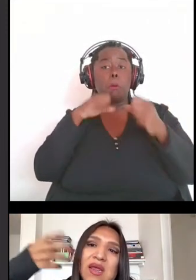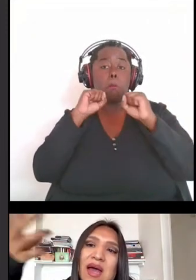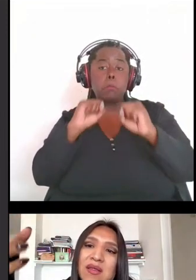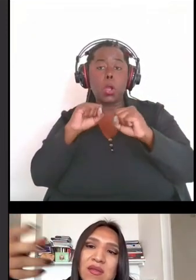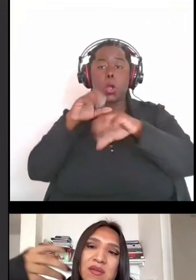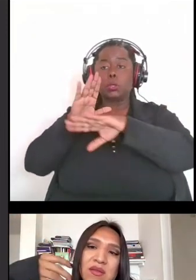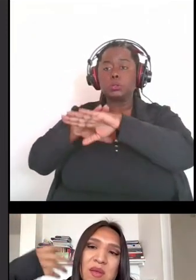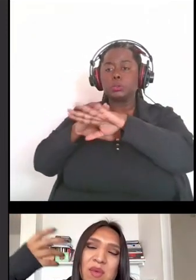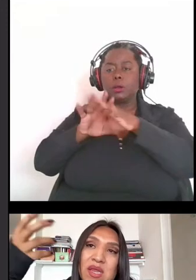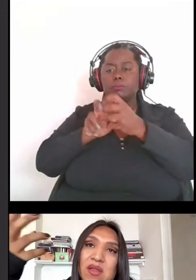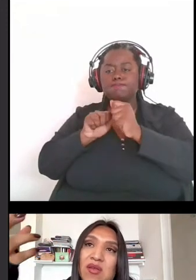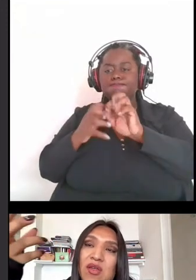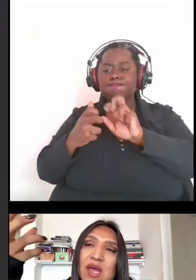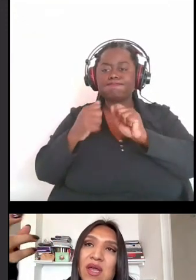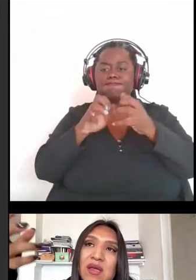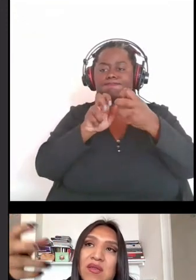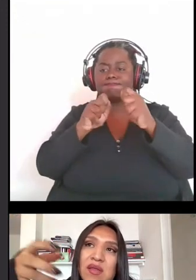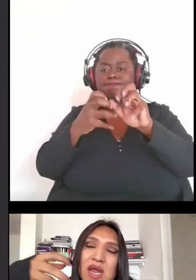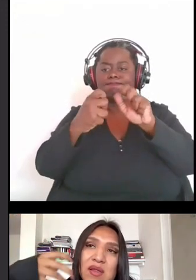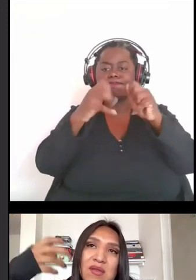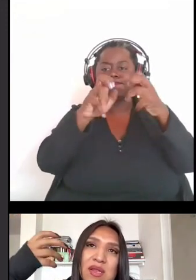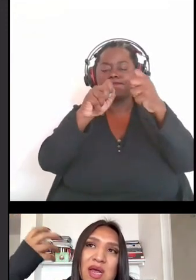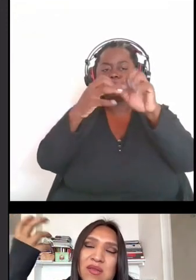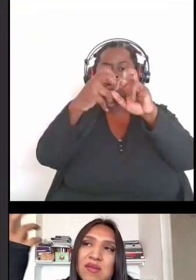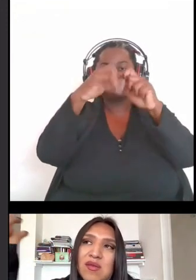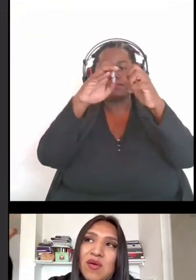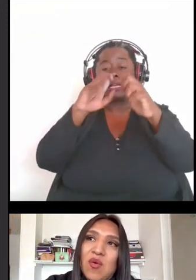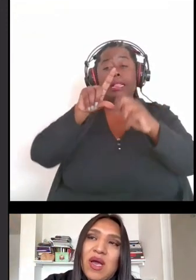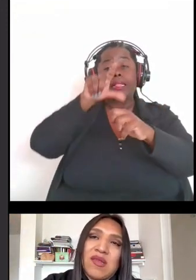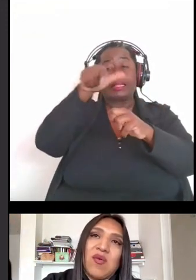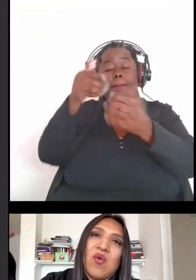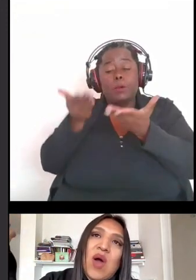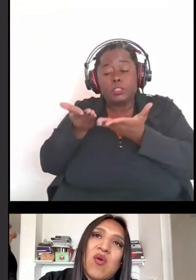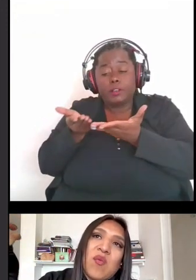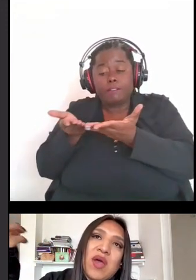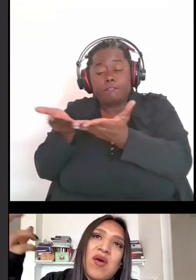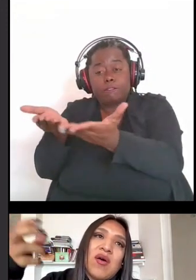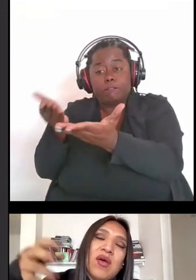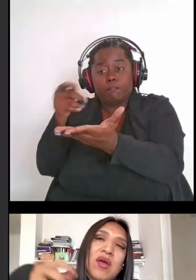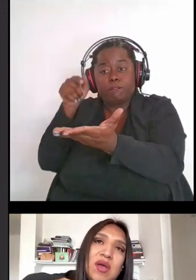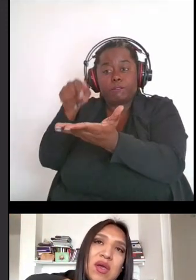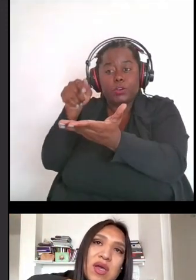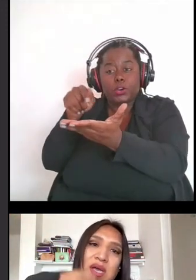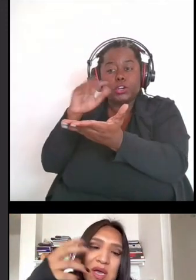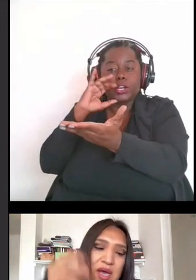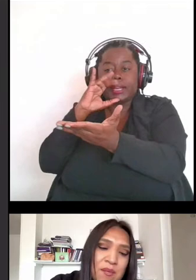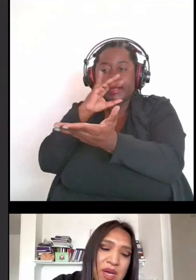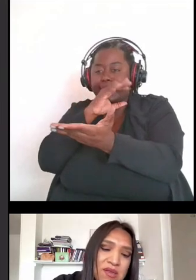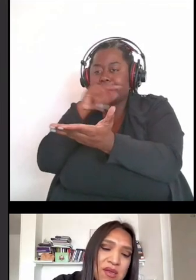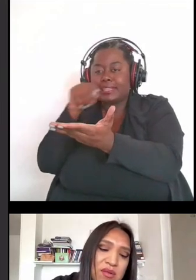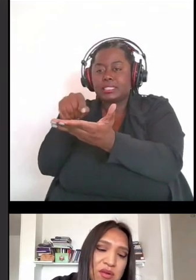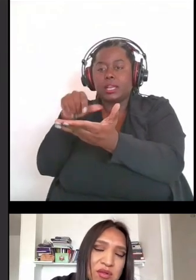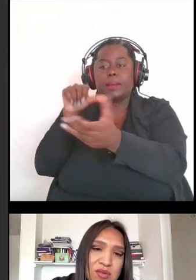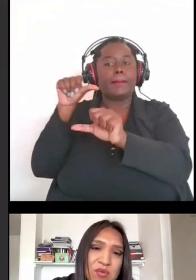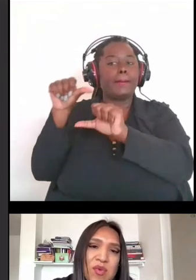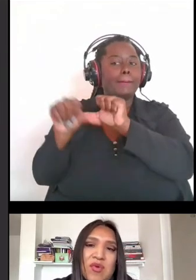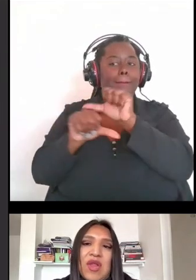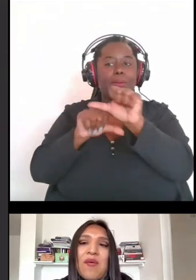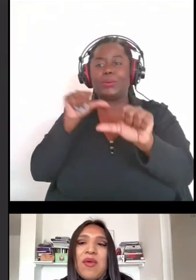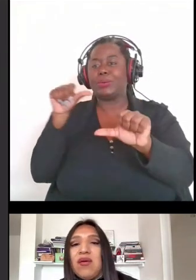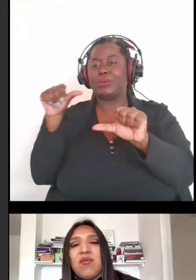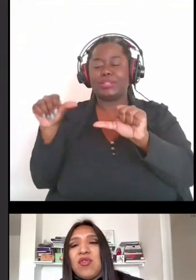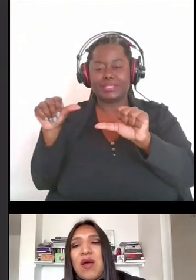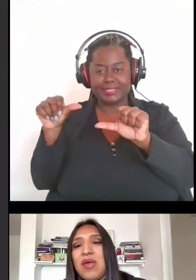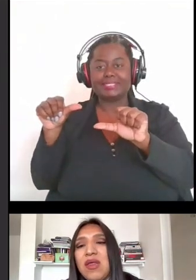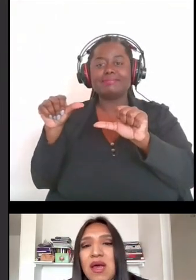shape but once you put that under heat in an oven it changes it has